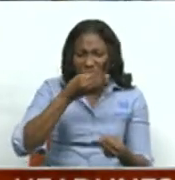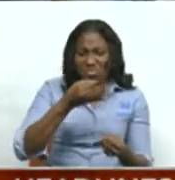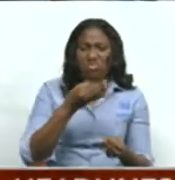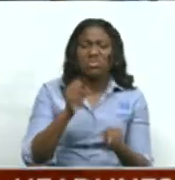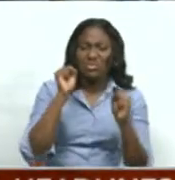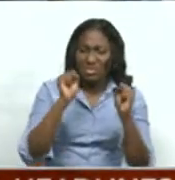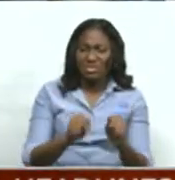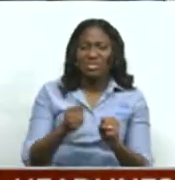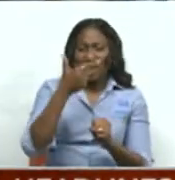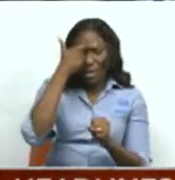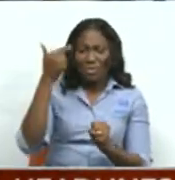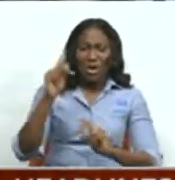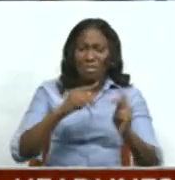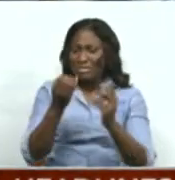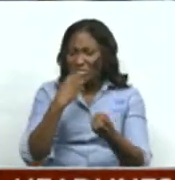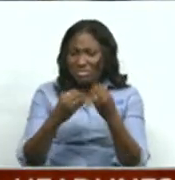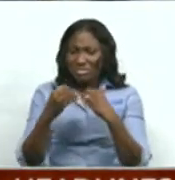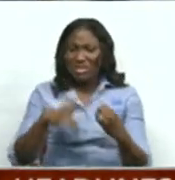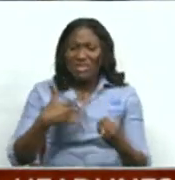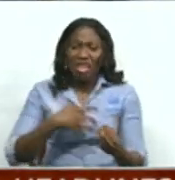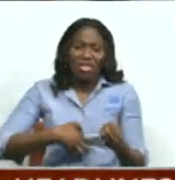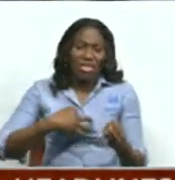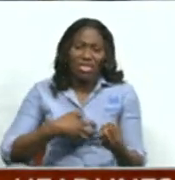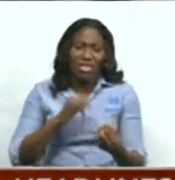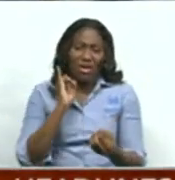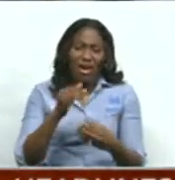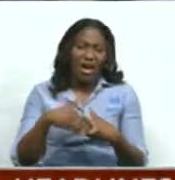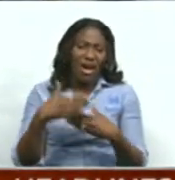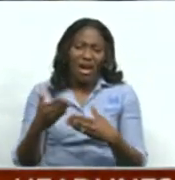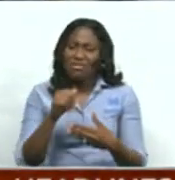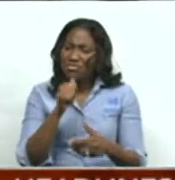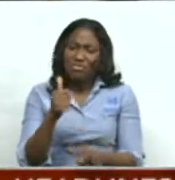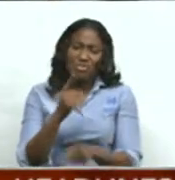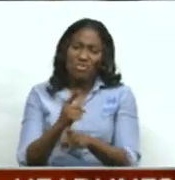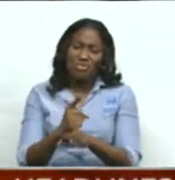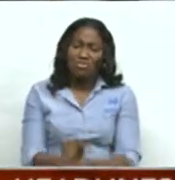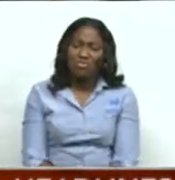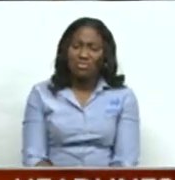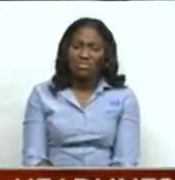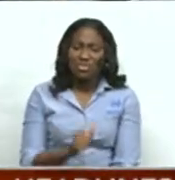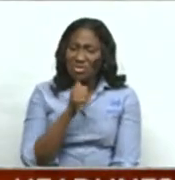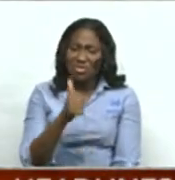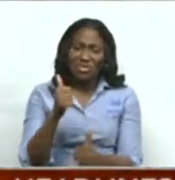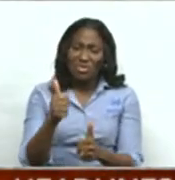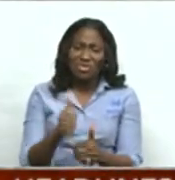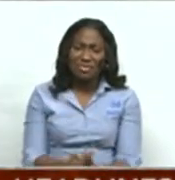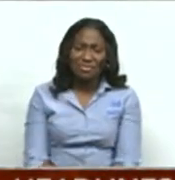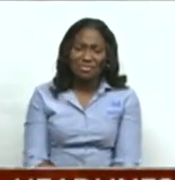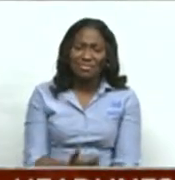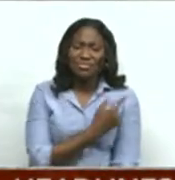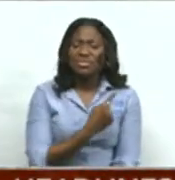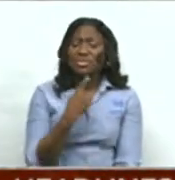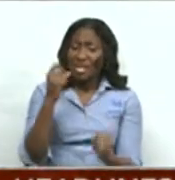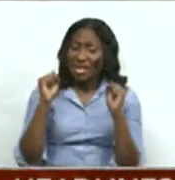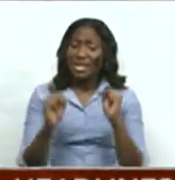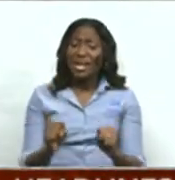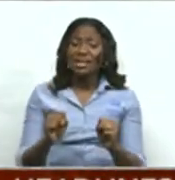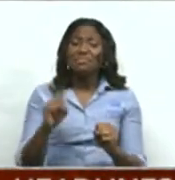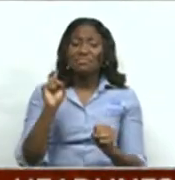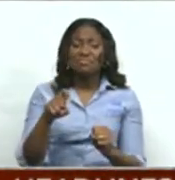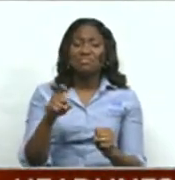effects of the fast food outlets after, it's not turning out properly. Not turning out good. Yeah, they